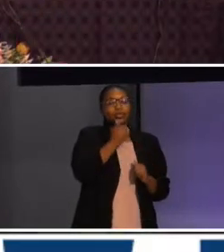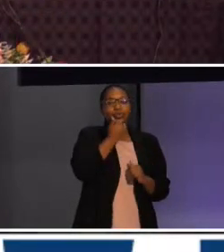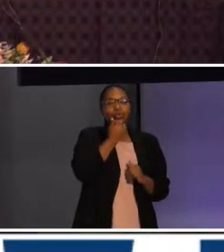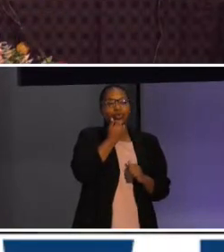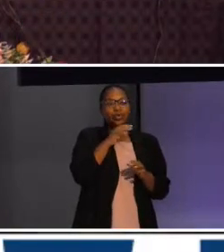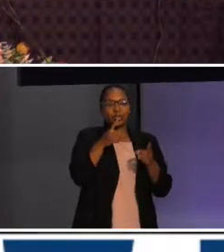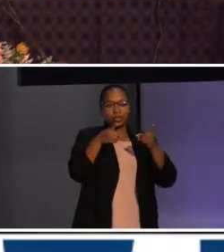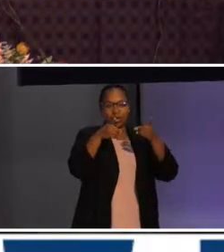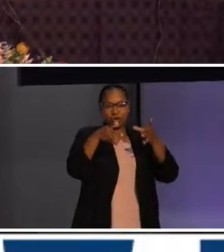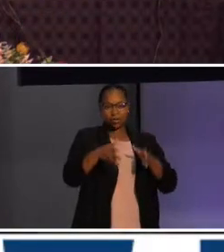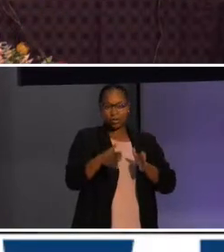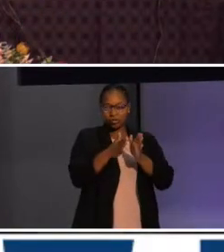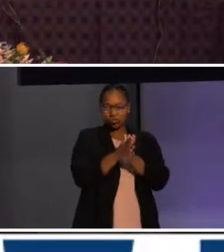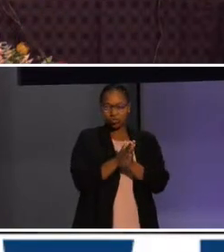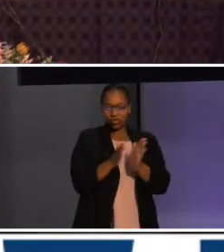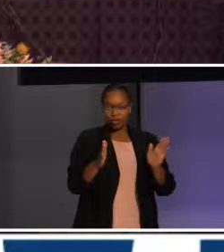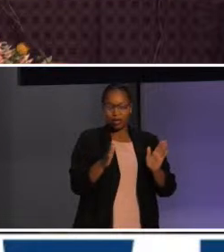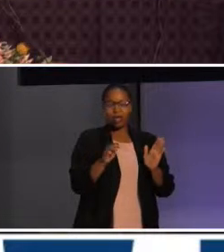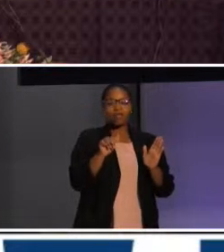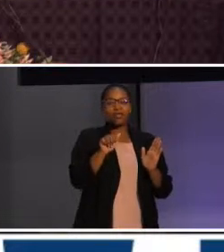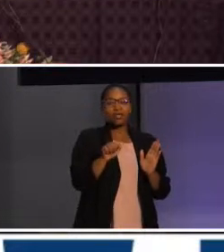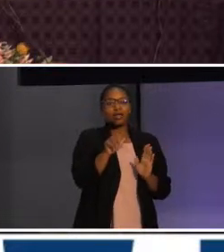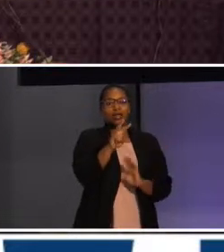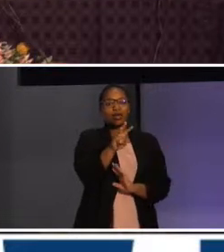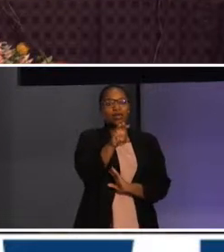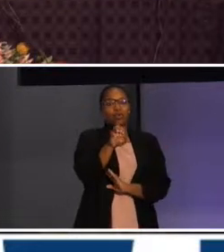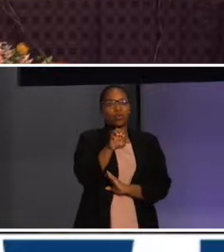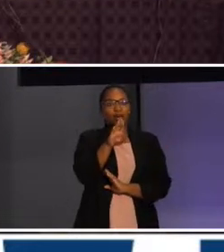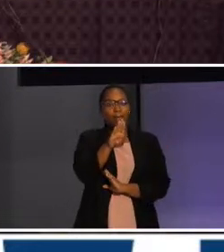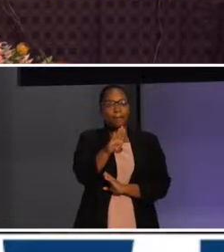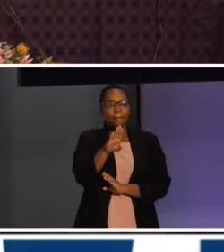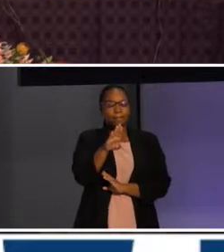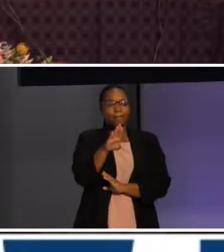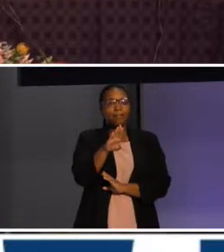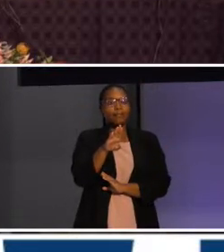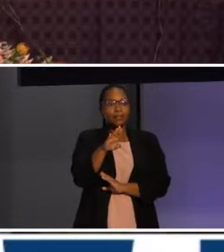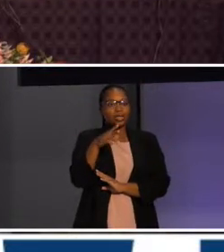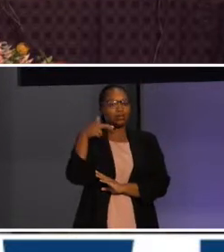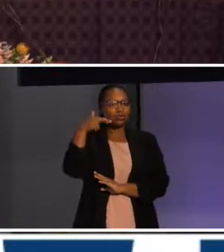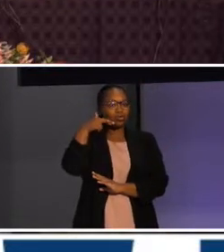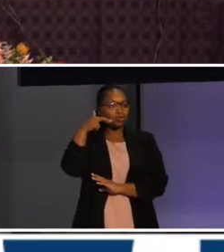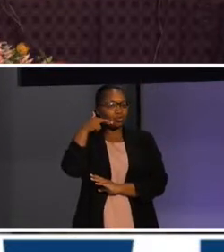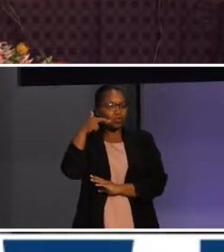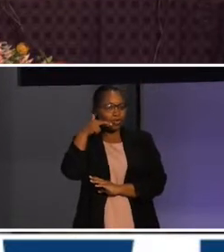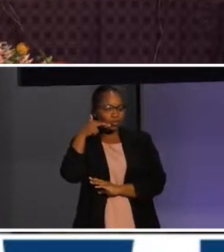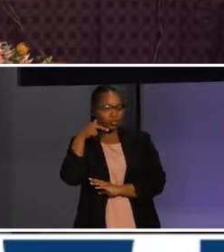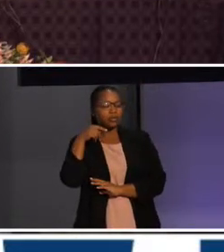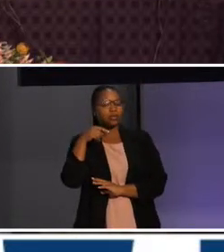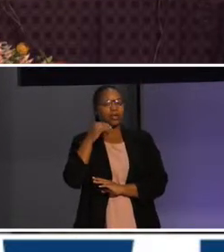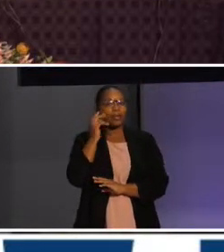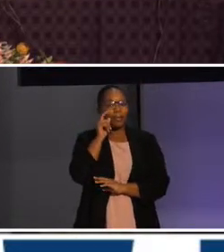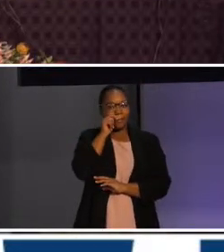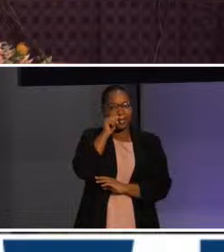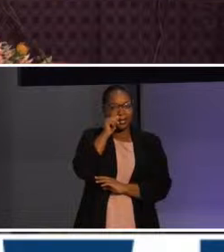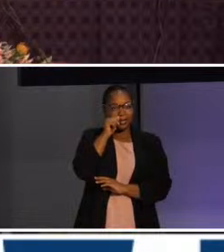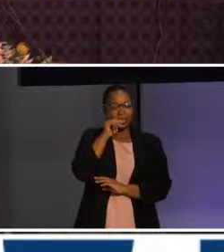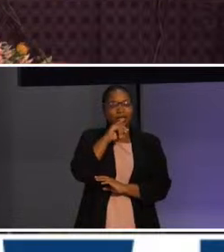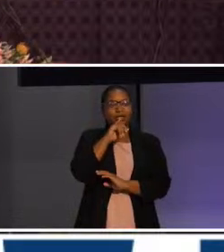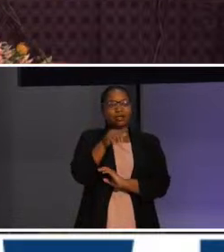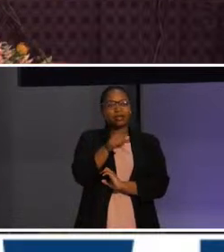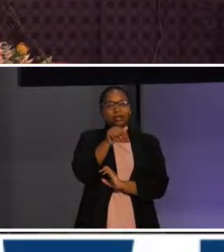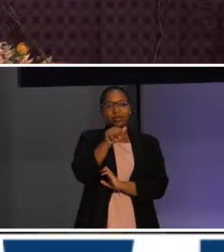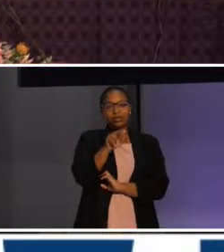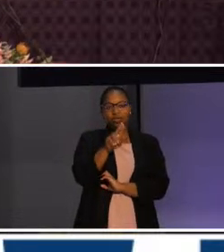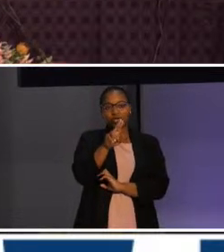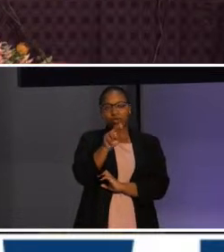of the AWEB Secretariat, Mr. Jaewon Kim. On